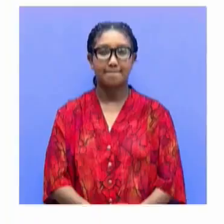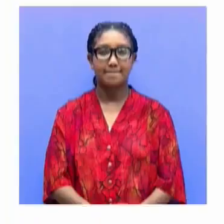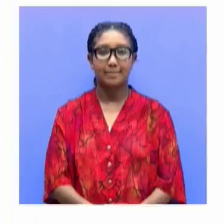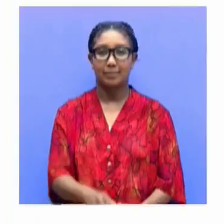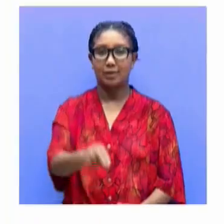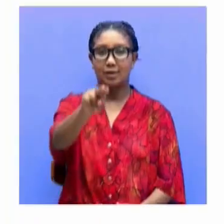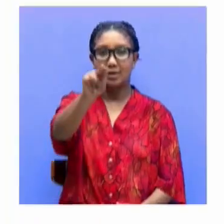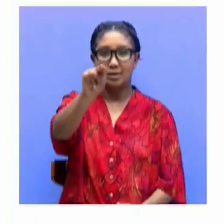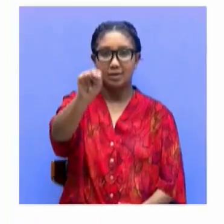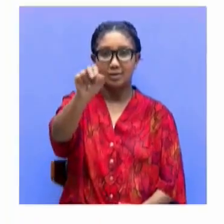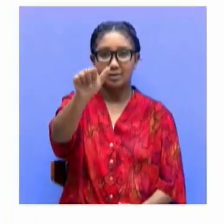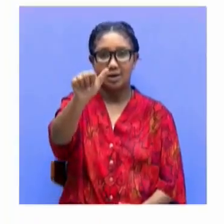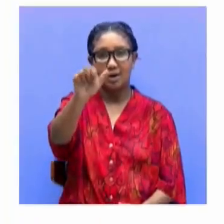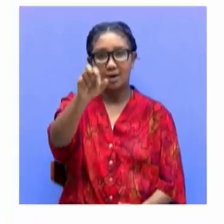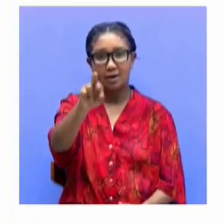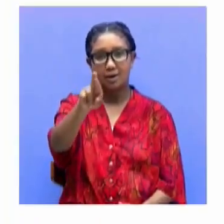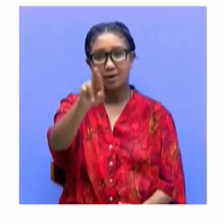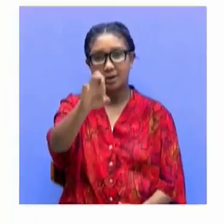Narrative paragraph.